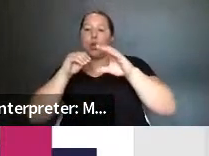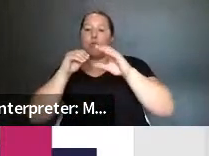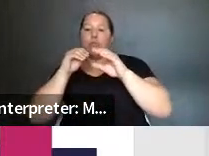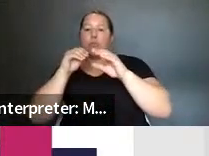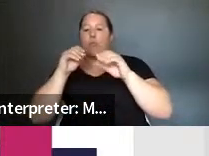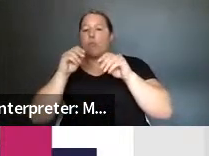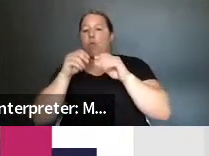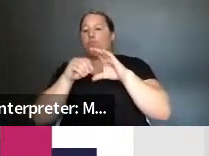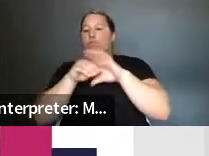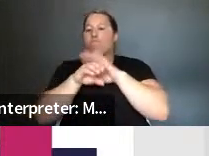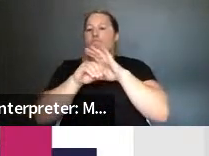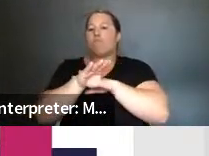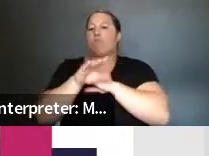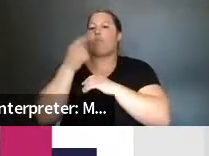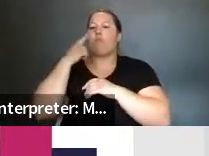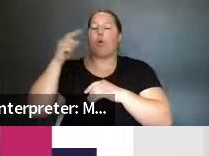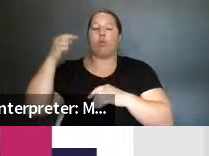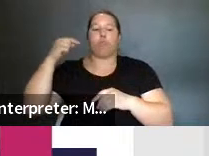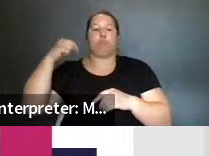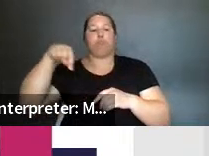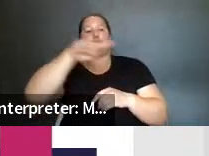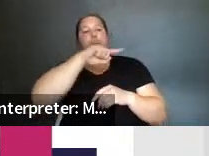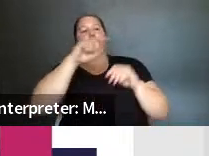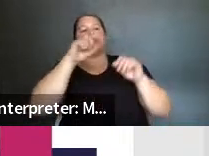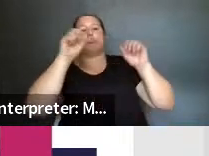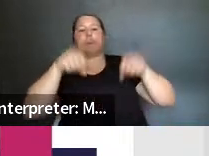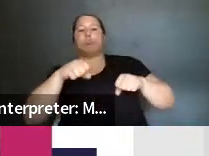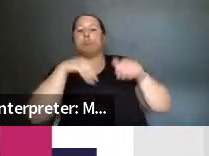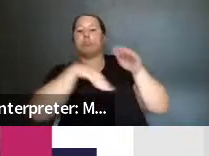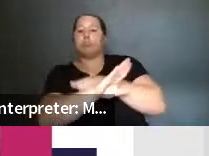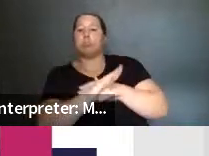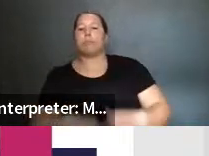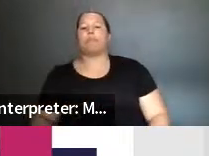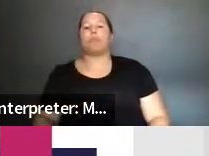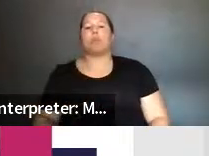Saturday. As well as calling us, we also have